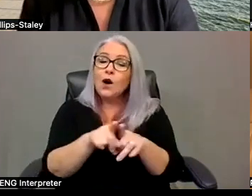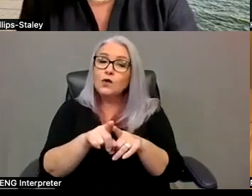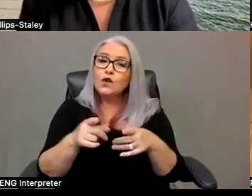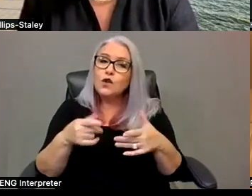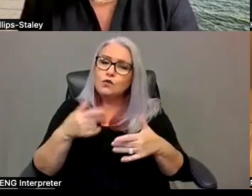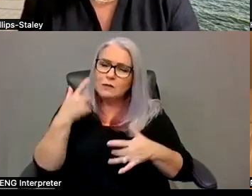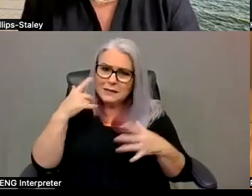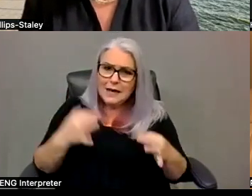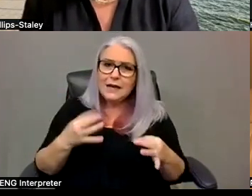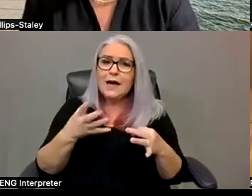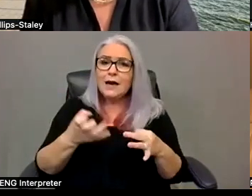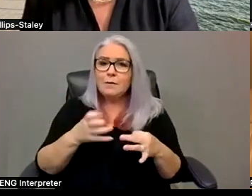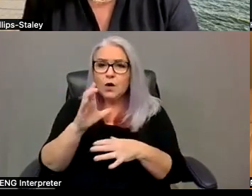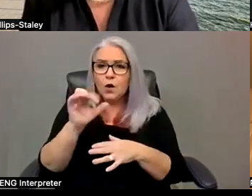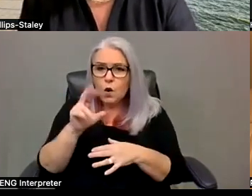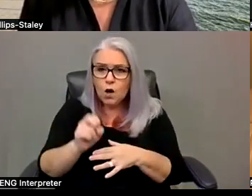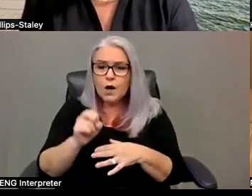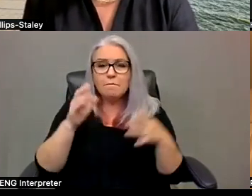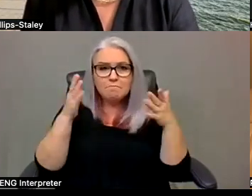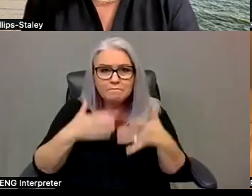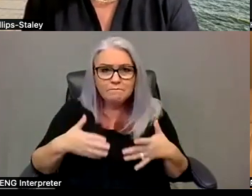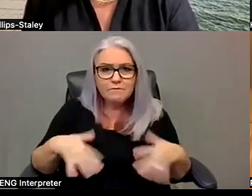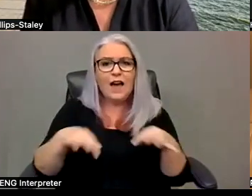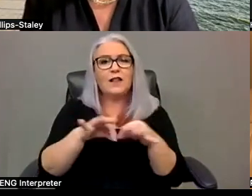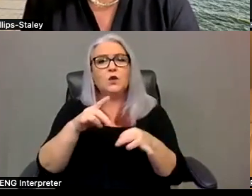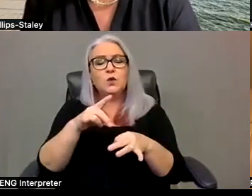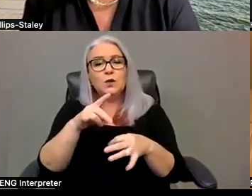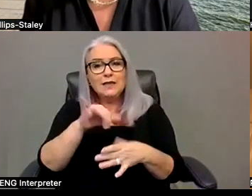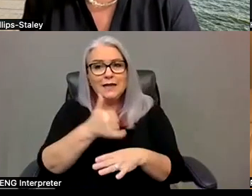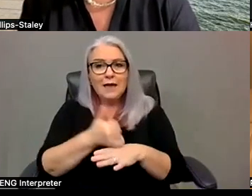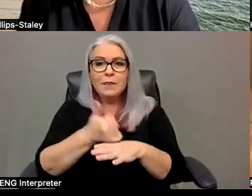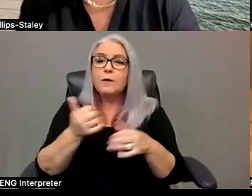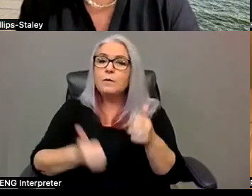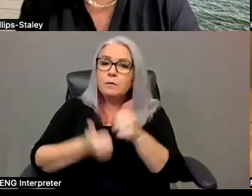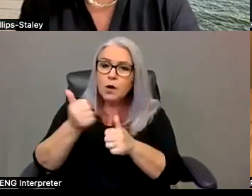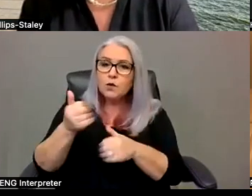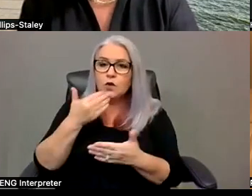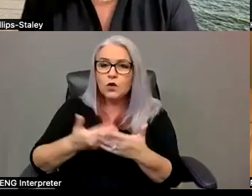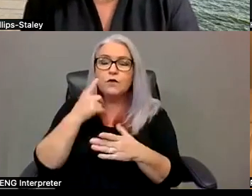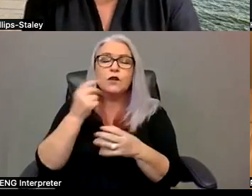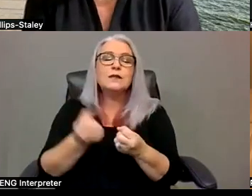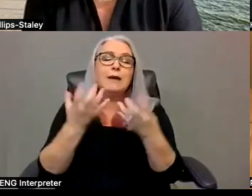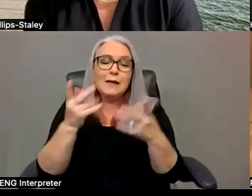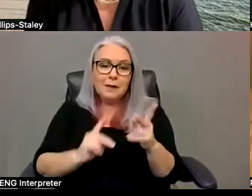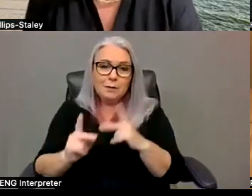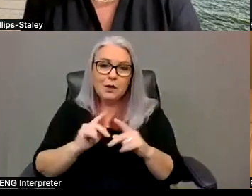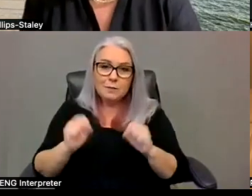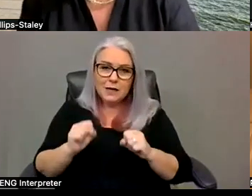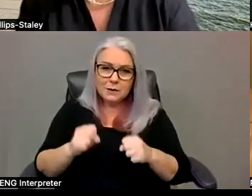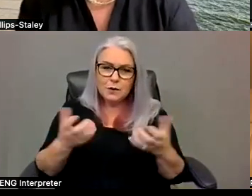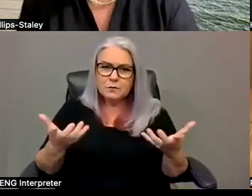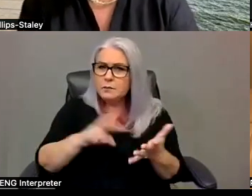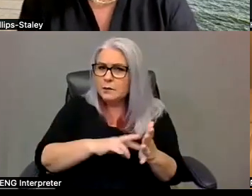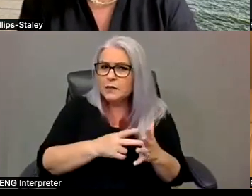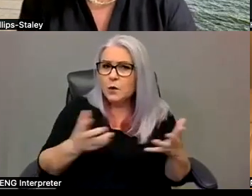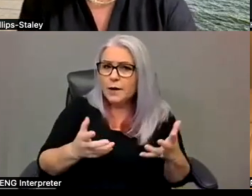by a core value set that fundamentally seeks to do the most good for as many people as possible. So what does that mean in terms of my